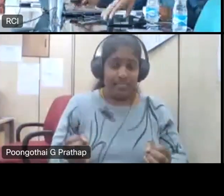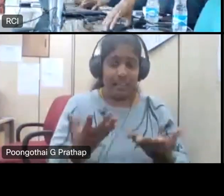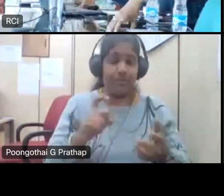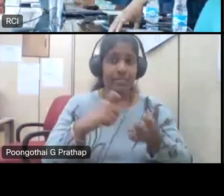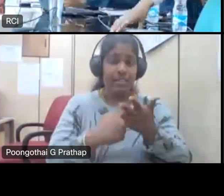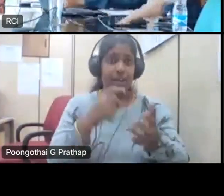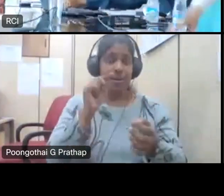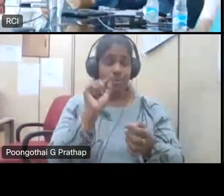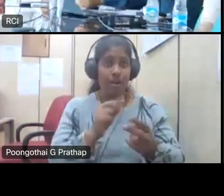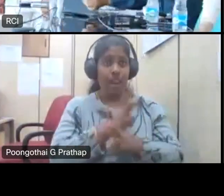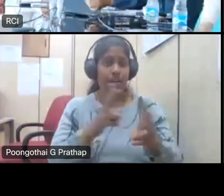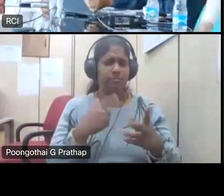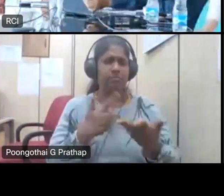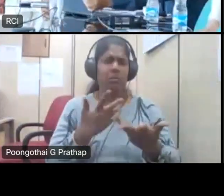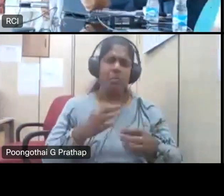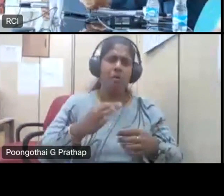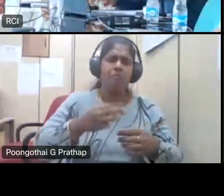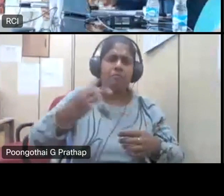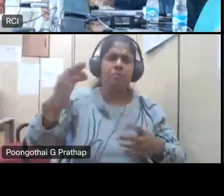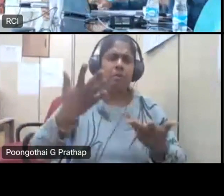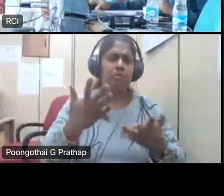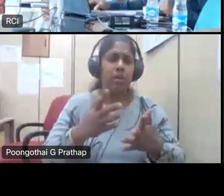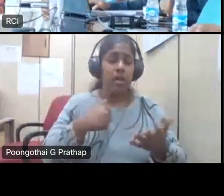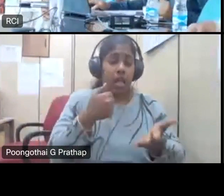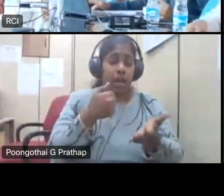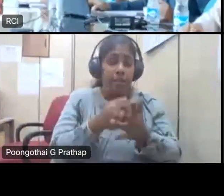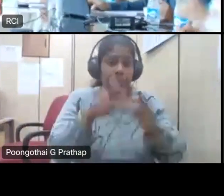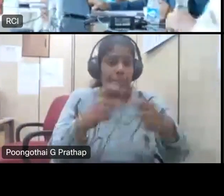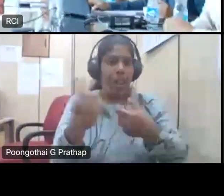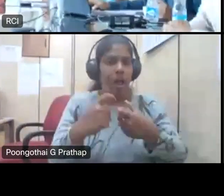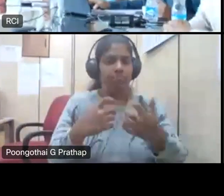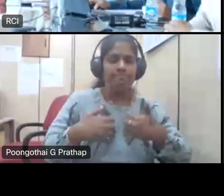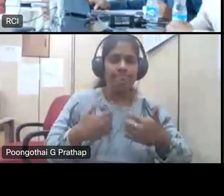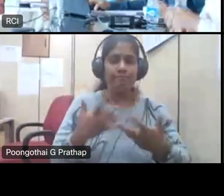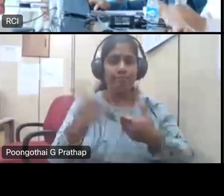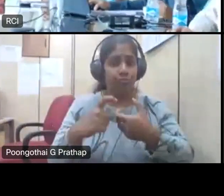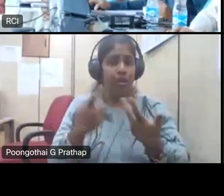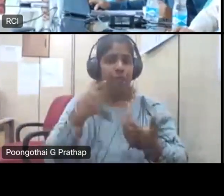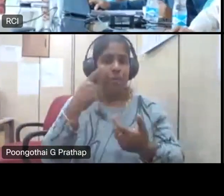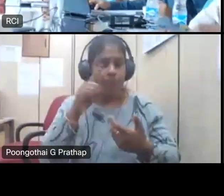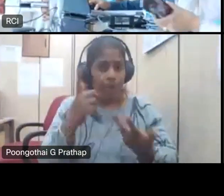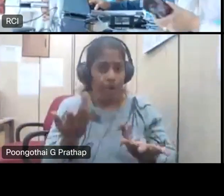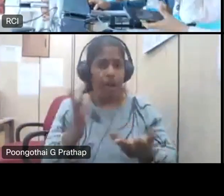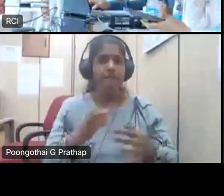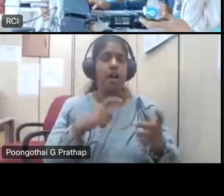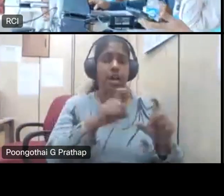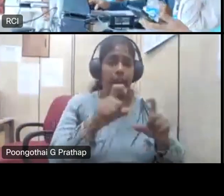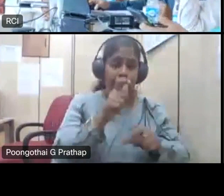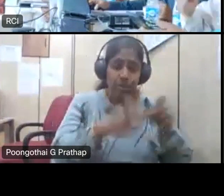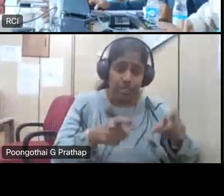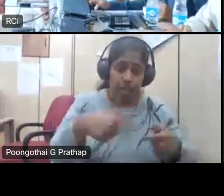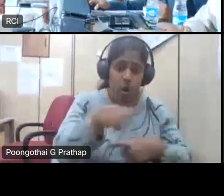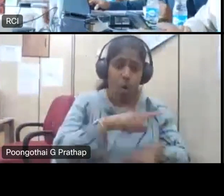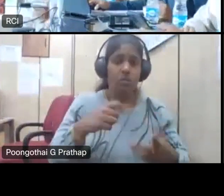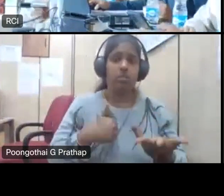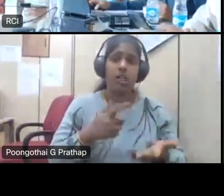to help in the long run, because the reach is going to be much more. There are a lot more parents, there are a lot more caregivers jinko iski